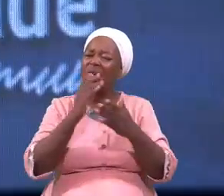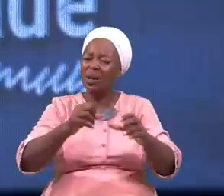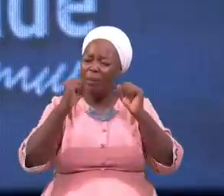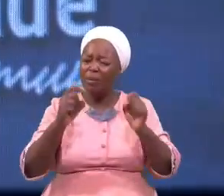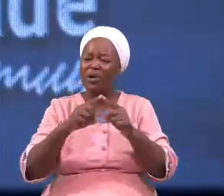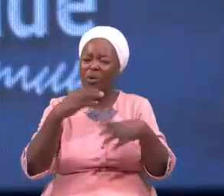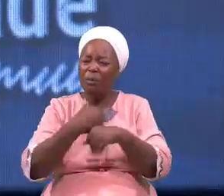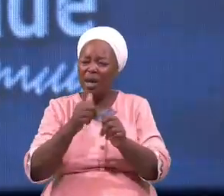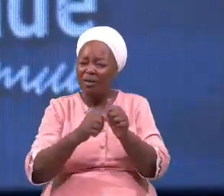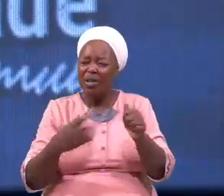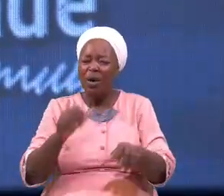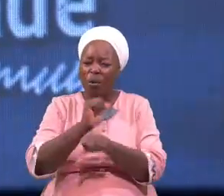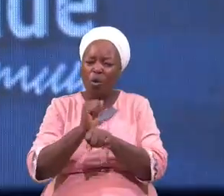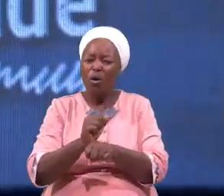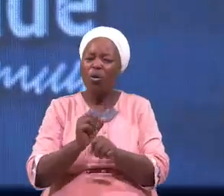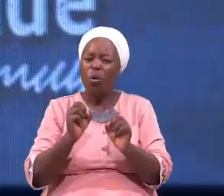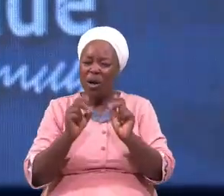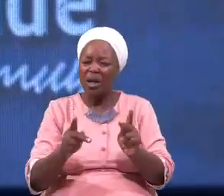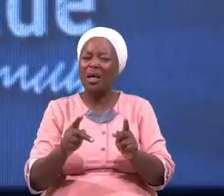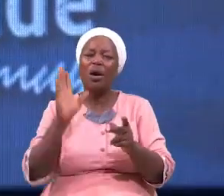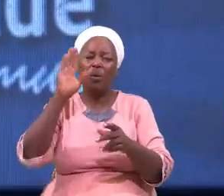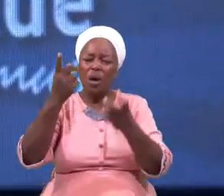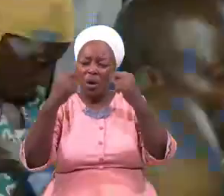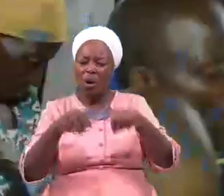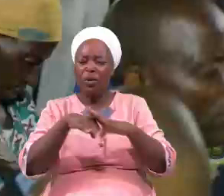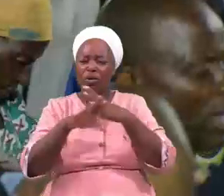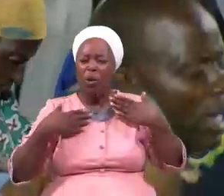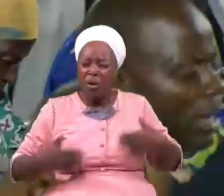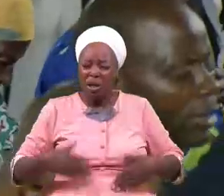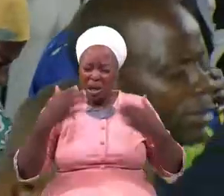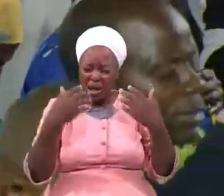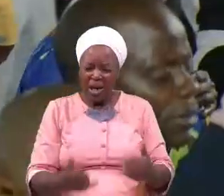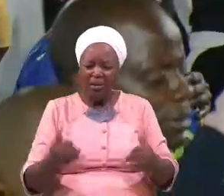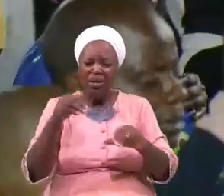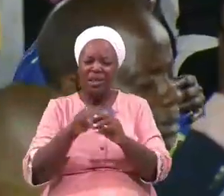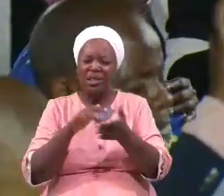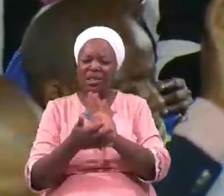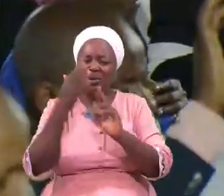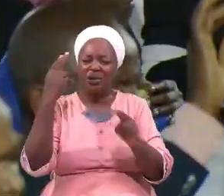work right will come in your body right now.